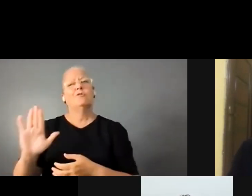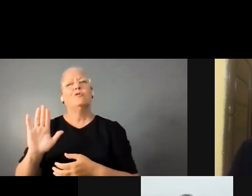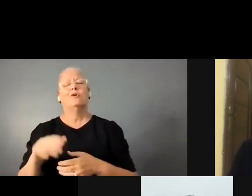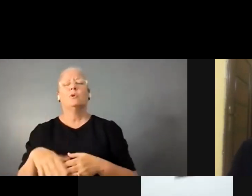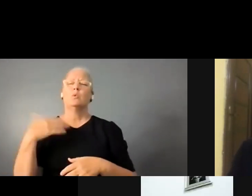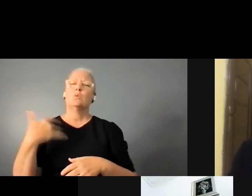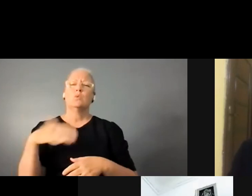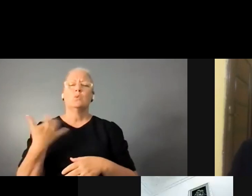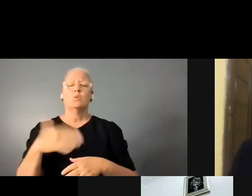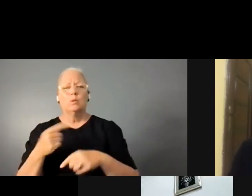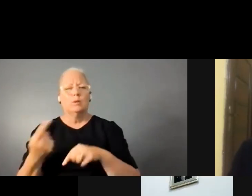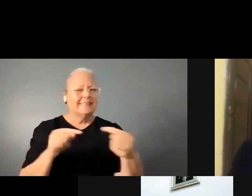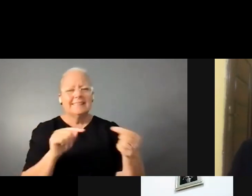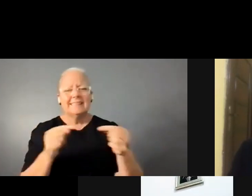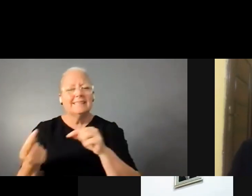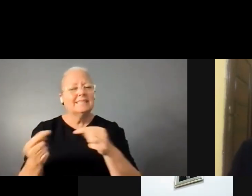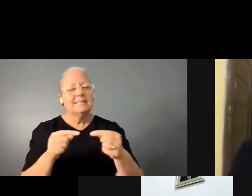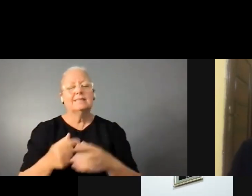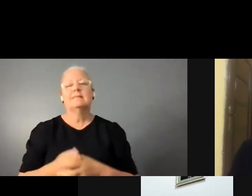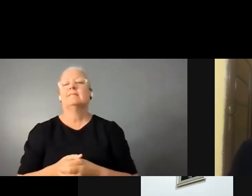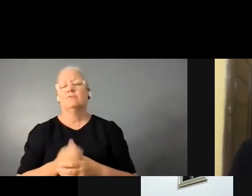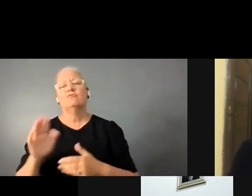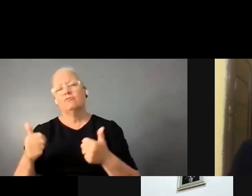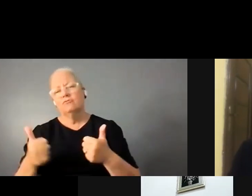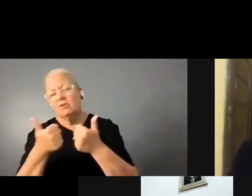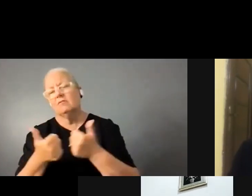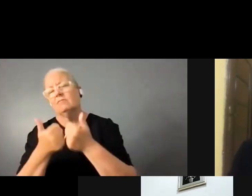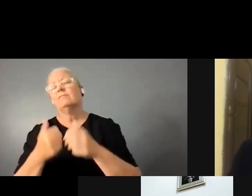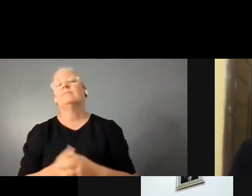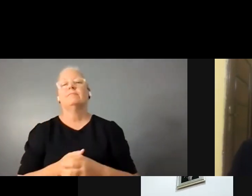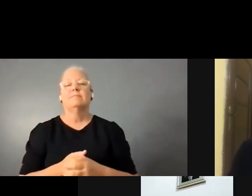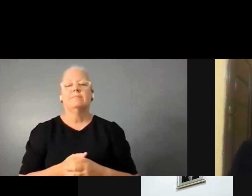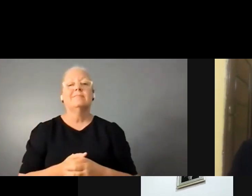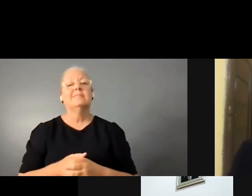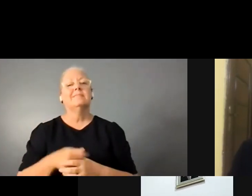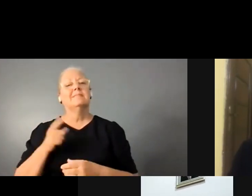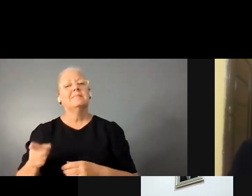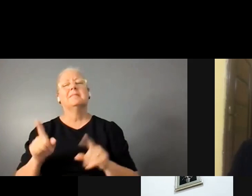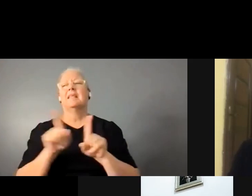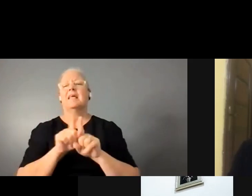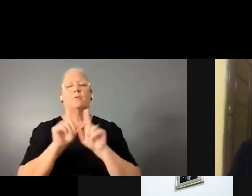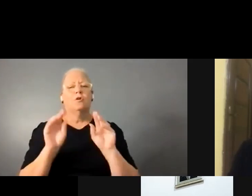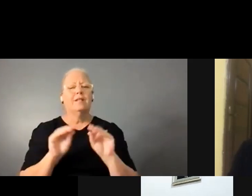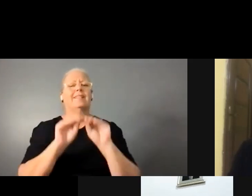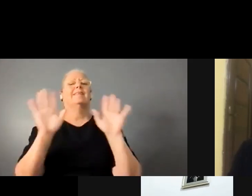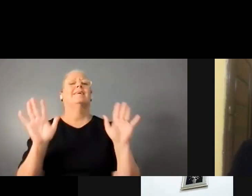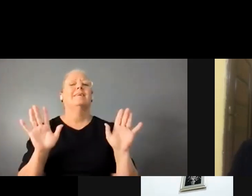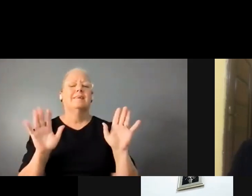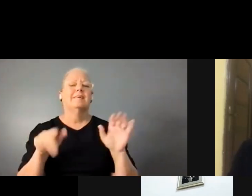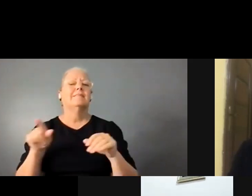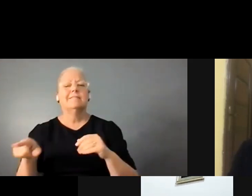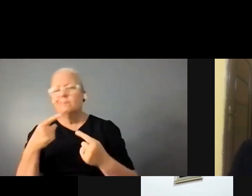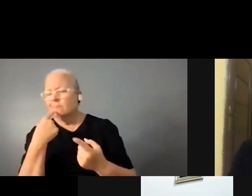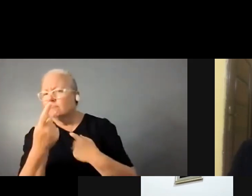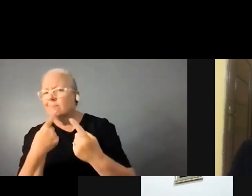So Asma expressed herself very eloquently, and she told us how at any